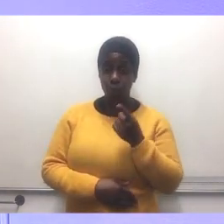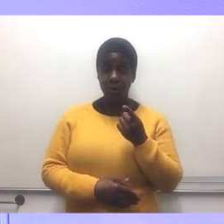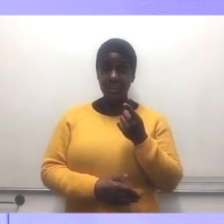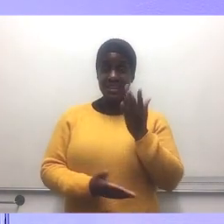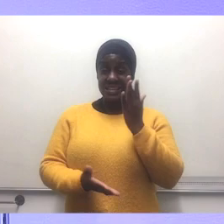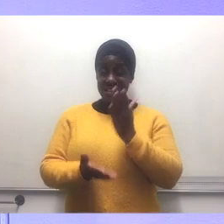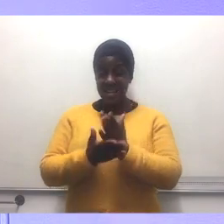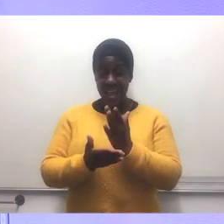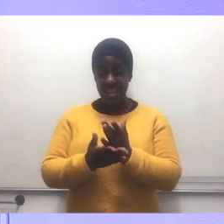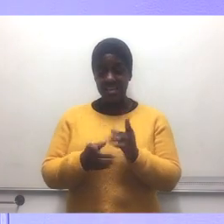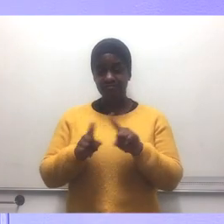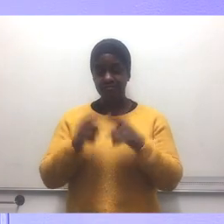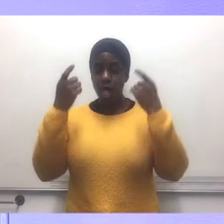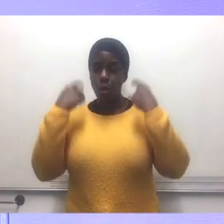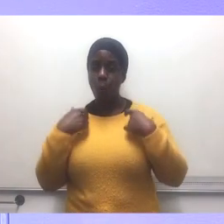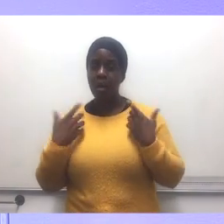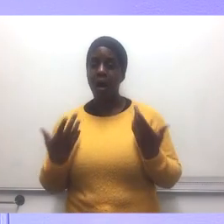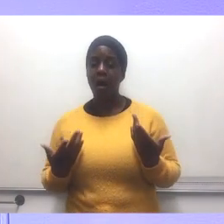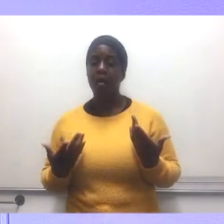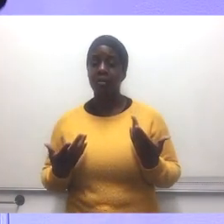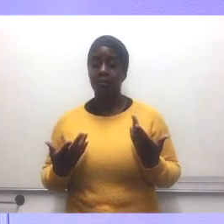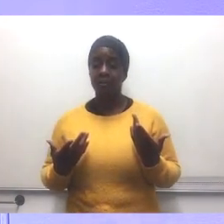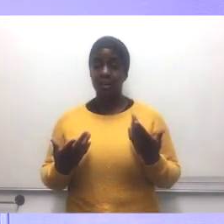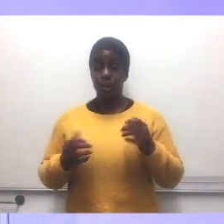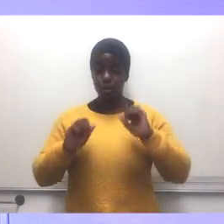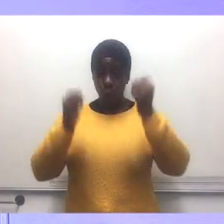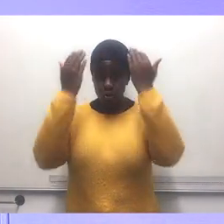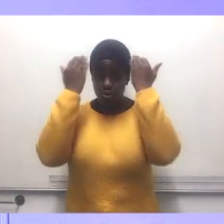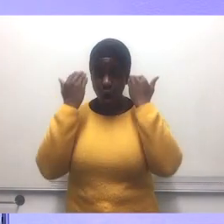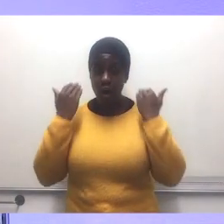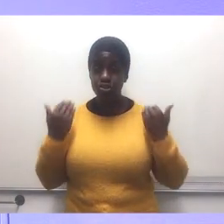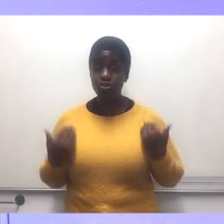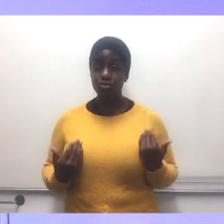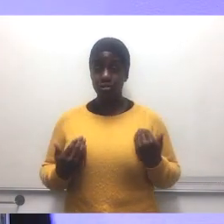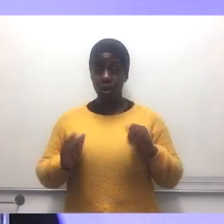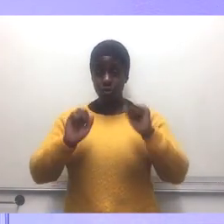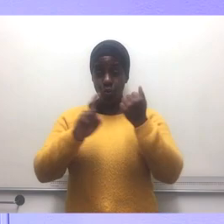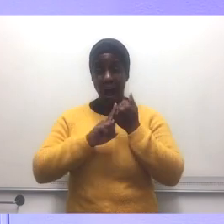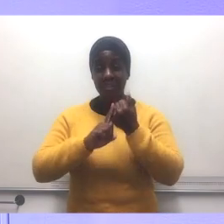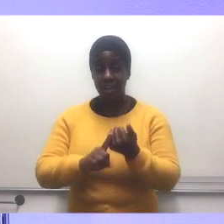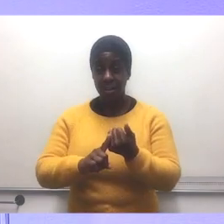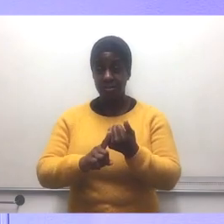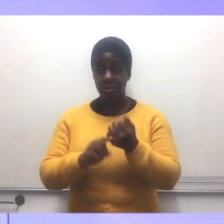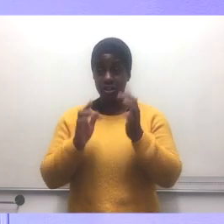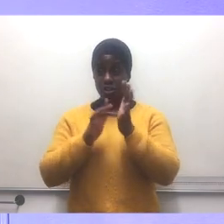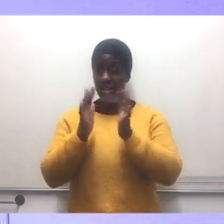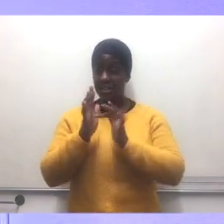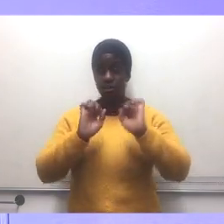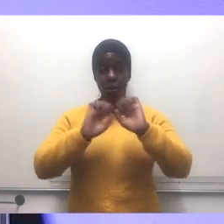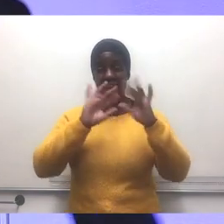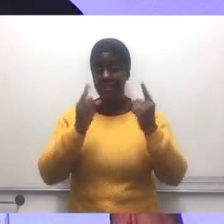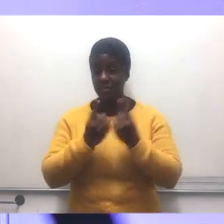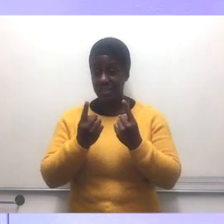lawyer. He is your advocate. He is your judge. Let me tell you something. Jesus is your